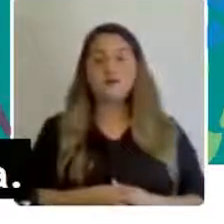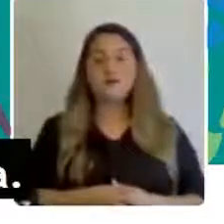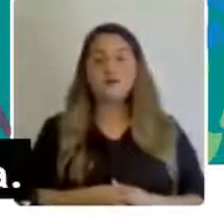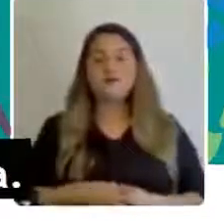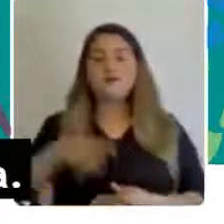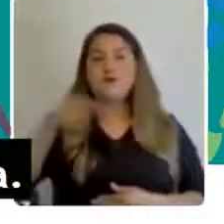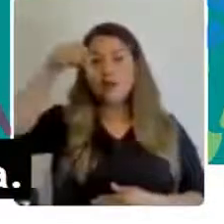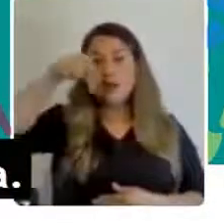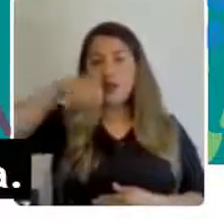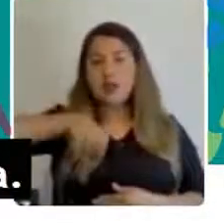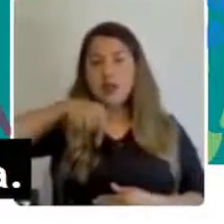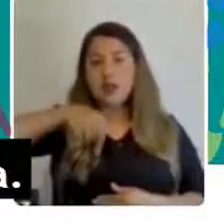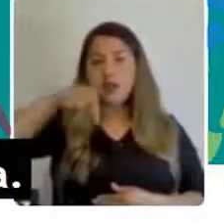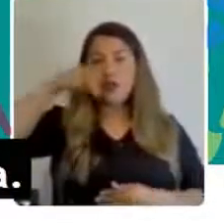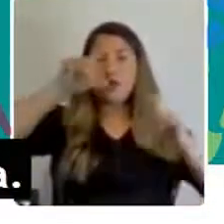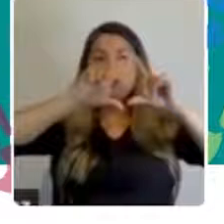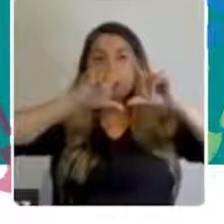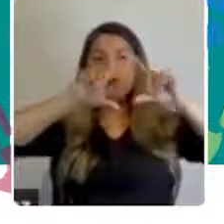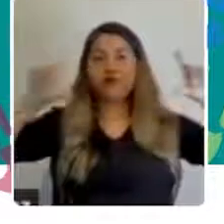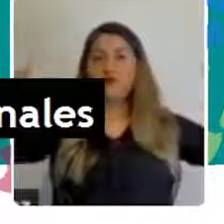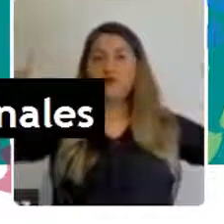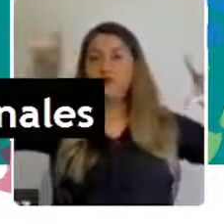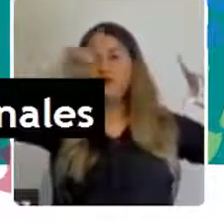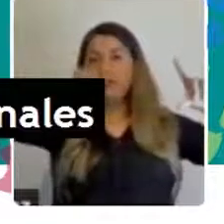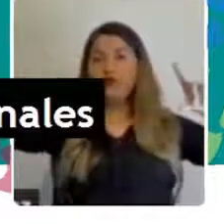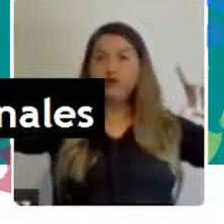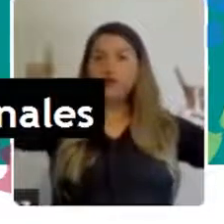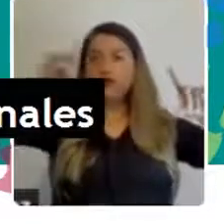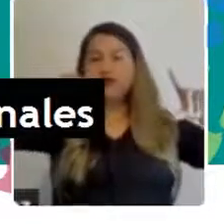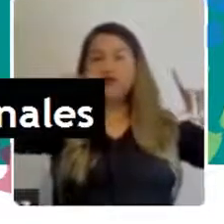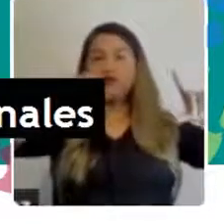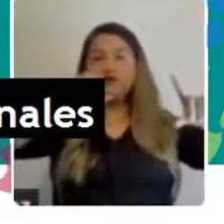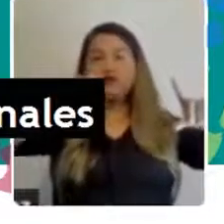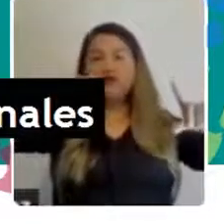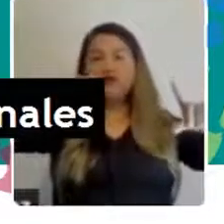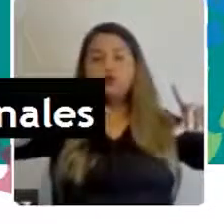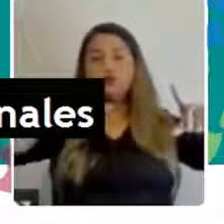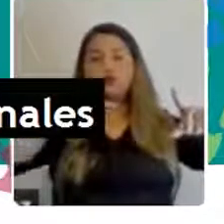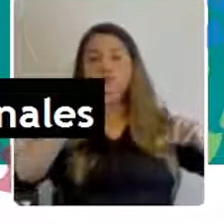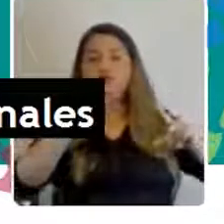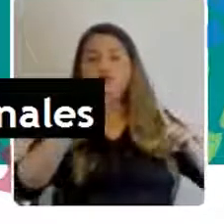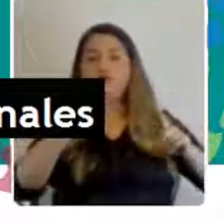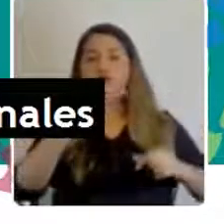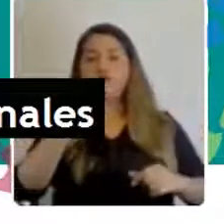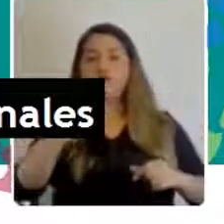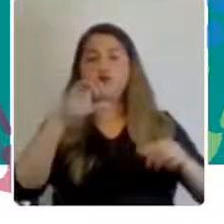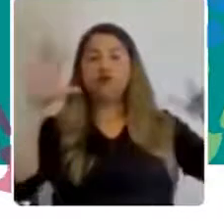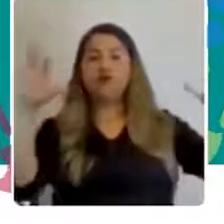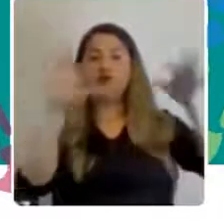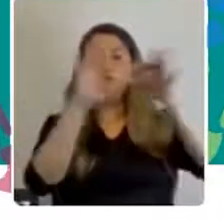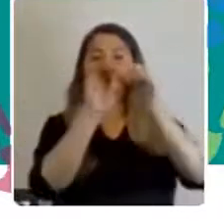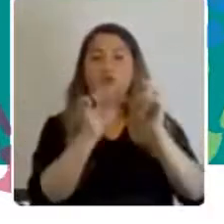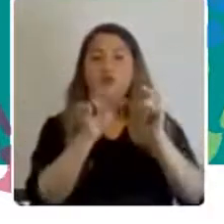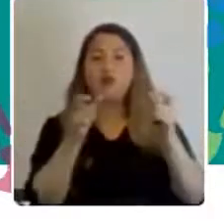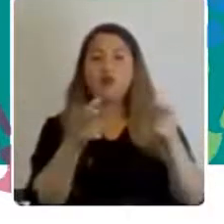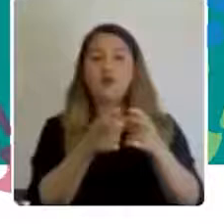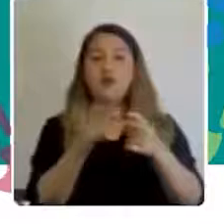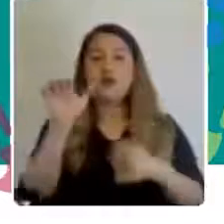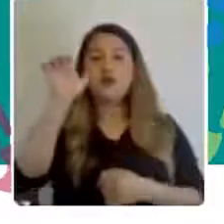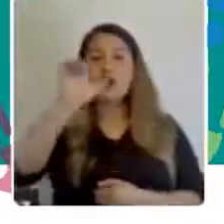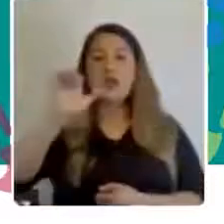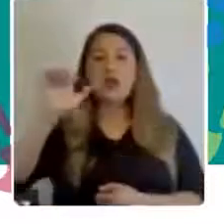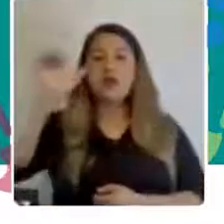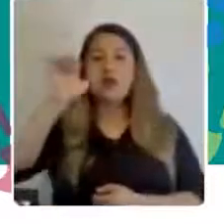now it belongs to the European Commission. And you can find here national plans all over Europe. Green are